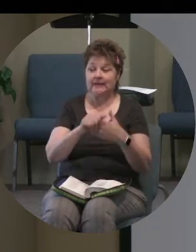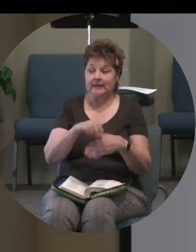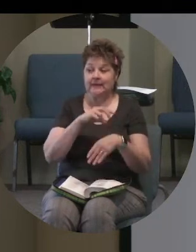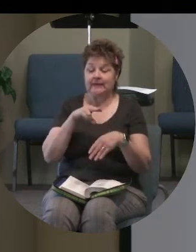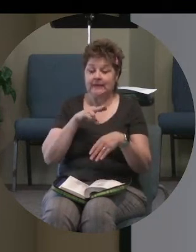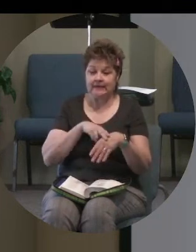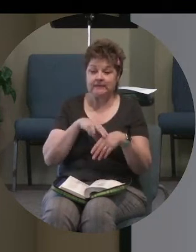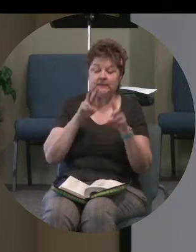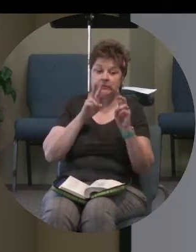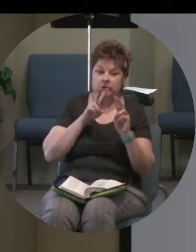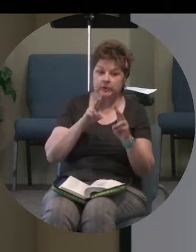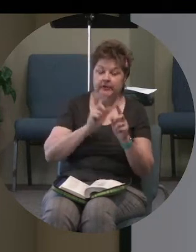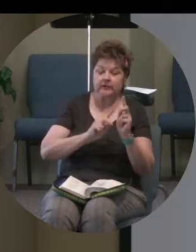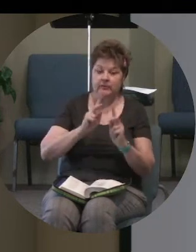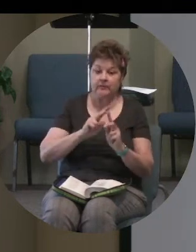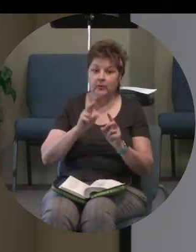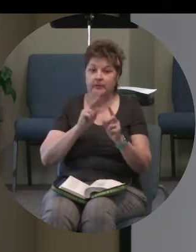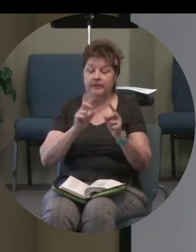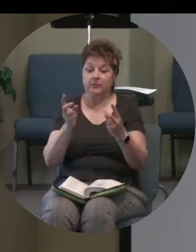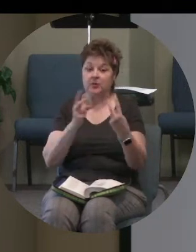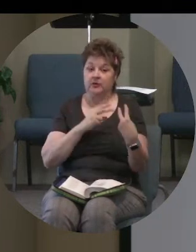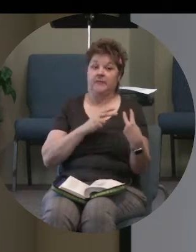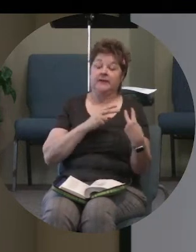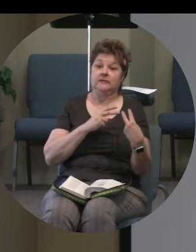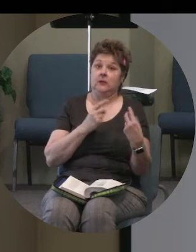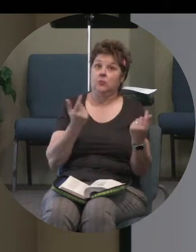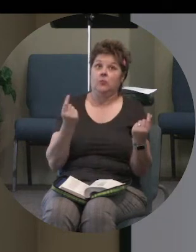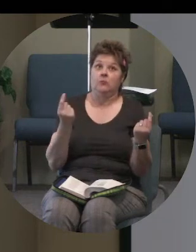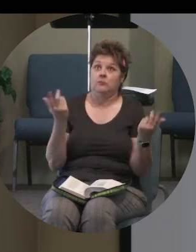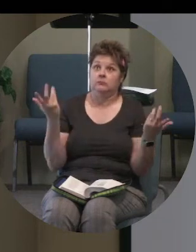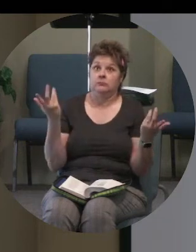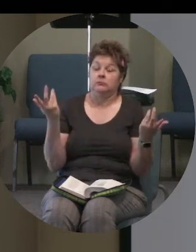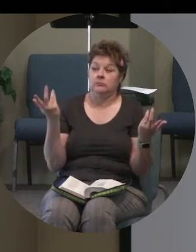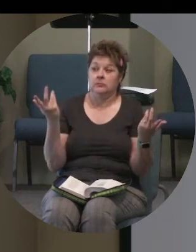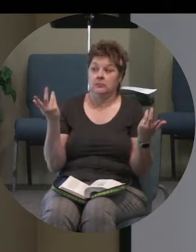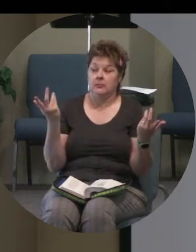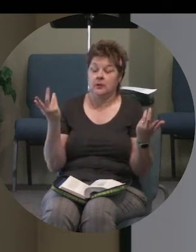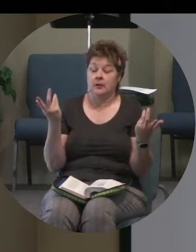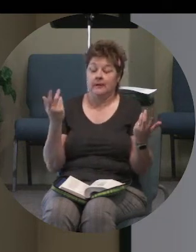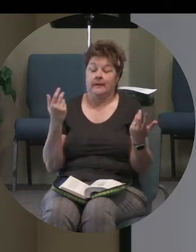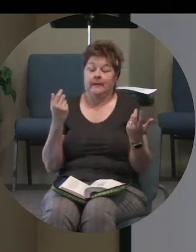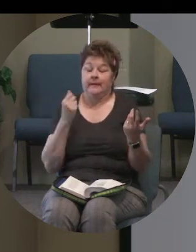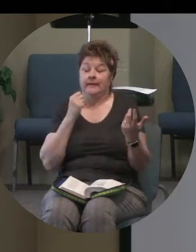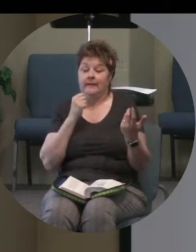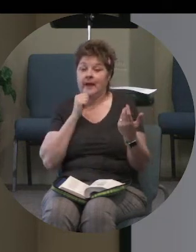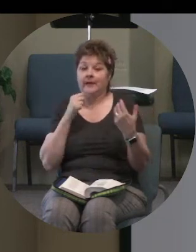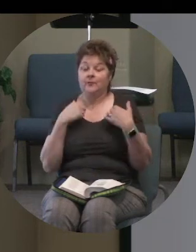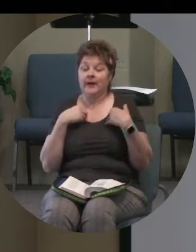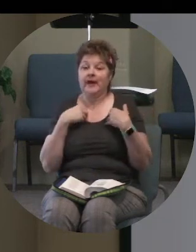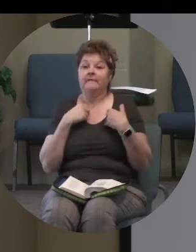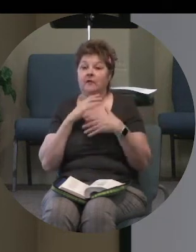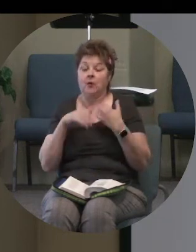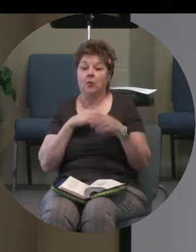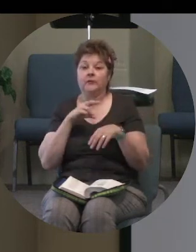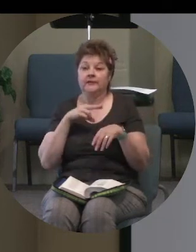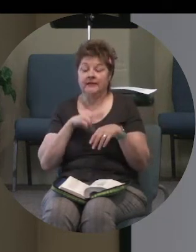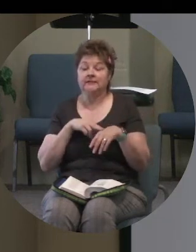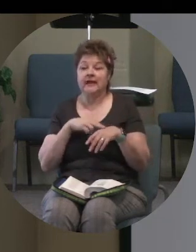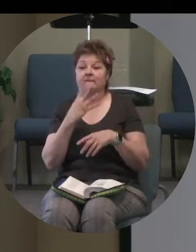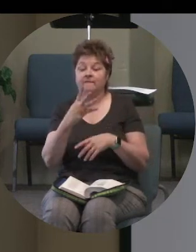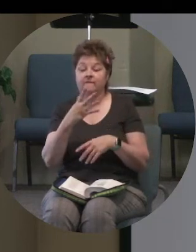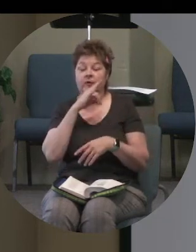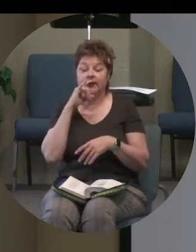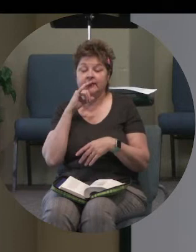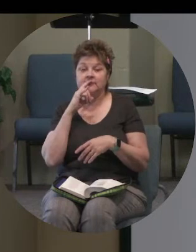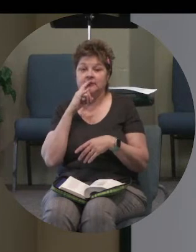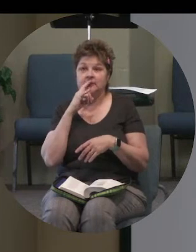and the people are looking back at him going, what do we do? Right, I don't have a whole nation, but I have four kids, and they often look at me and they go, Dad,